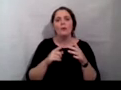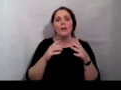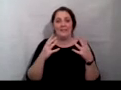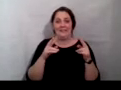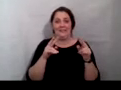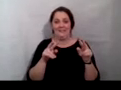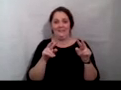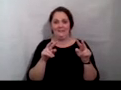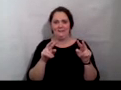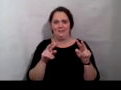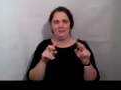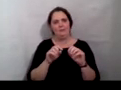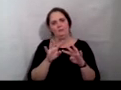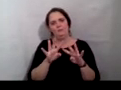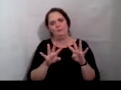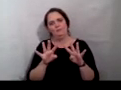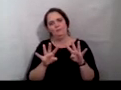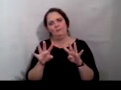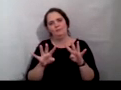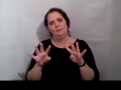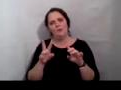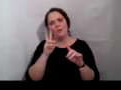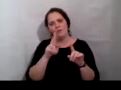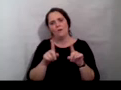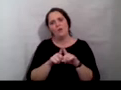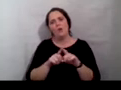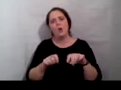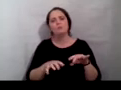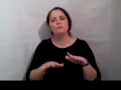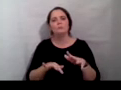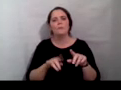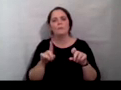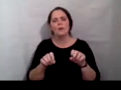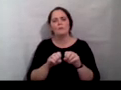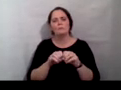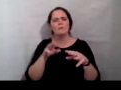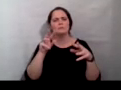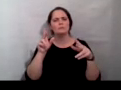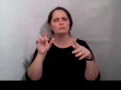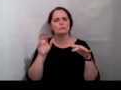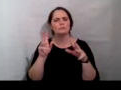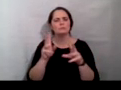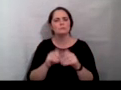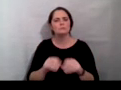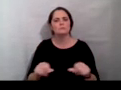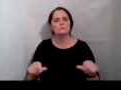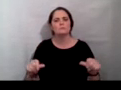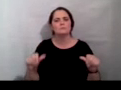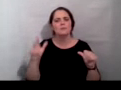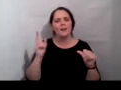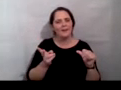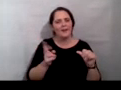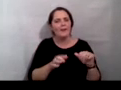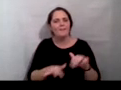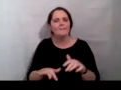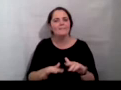But to me this looks like these things here, this scene, this activity erupts, and then it'll go back